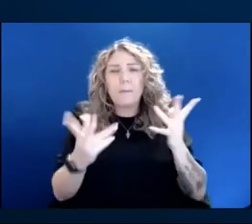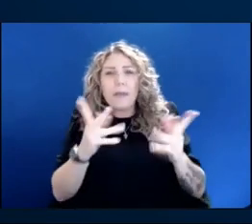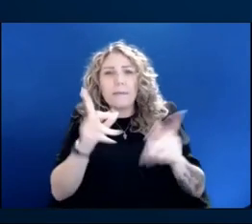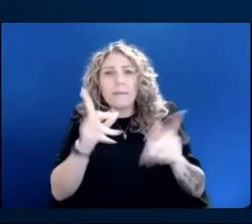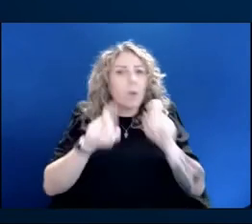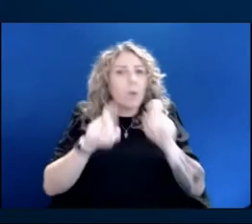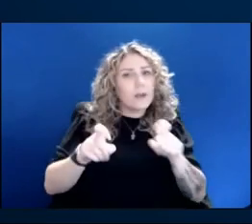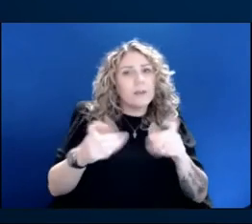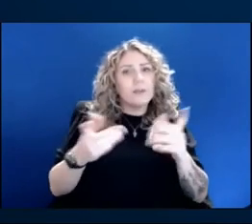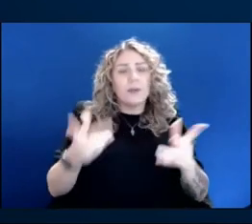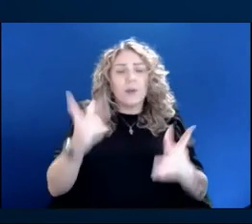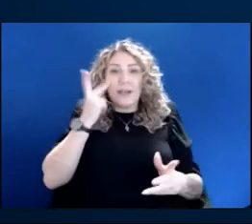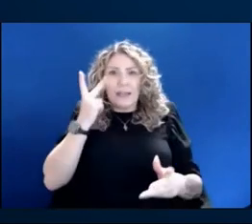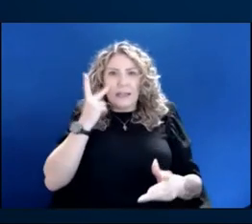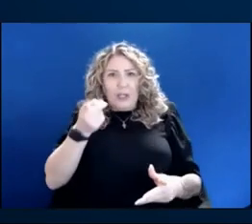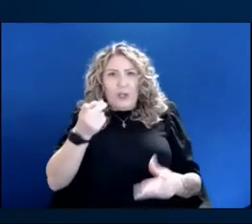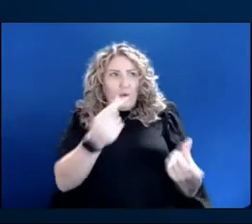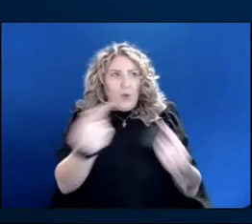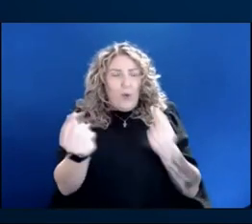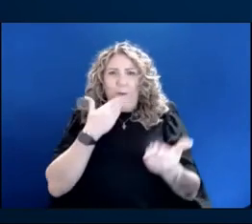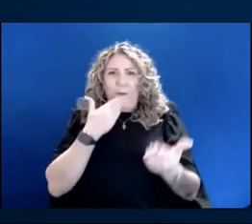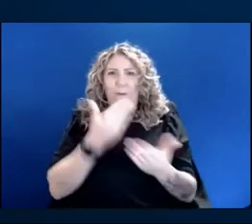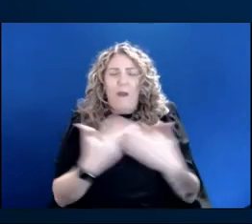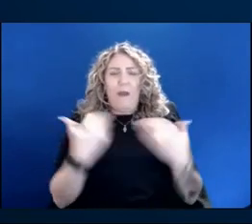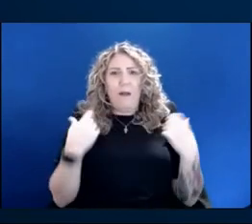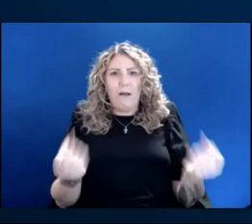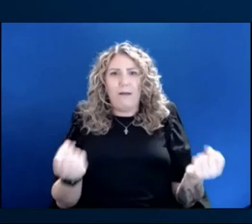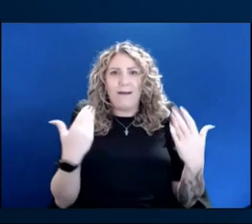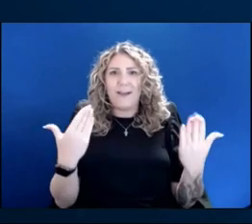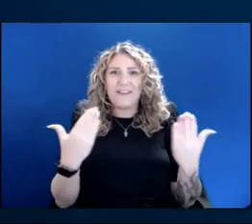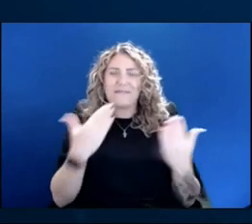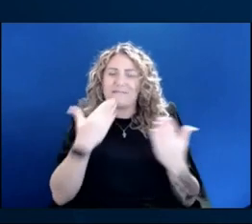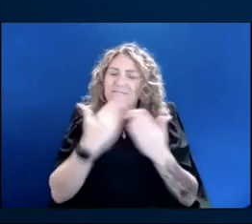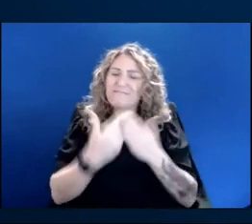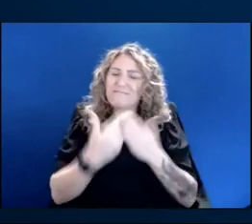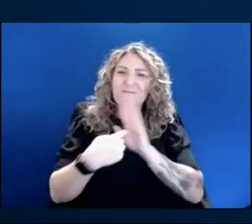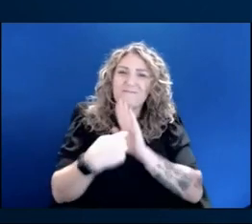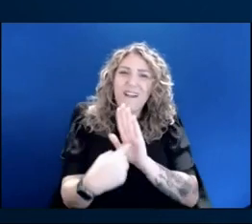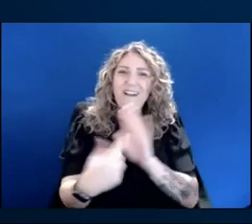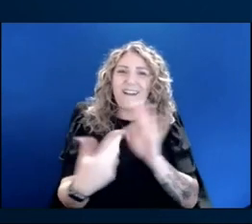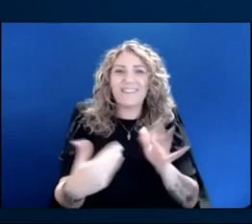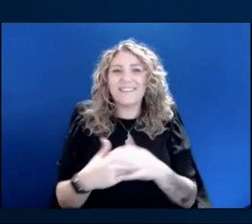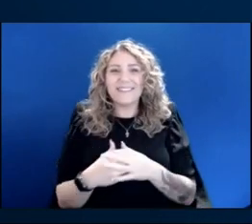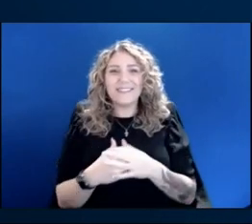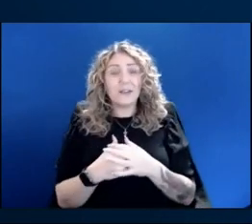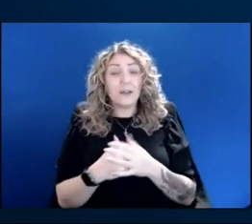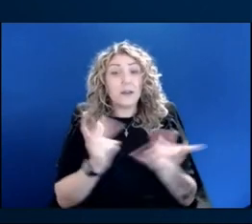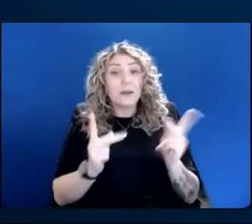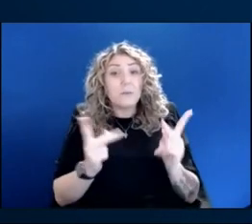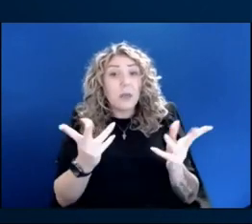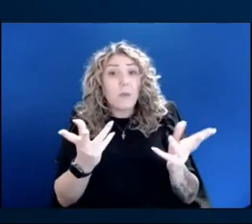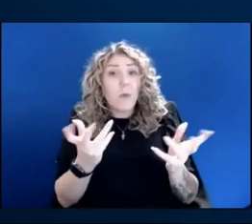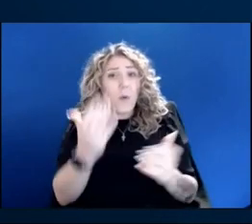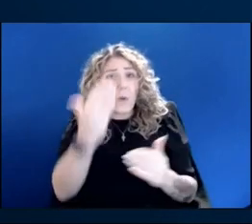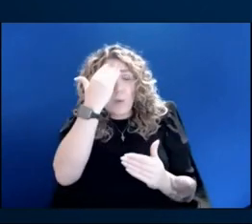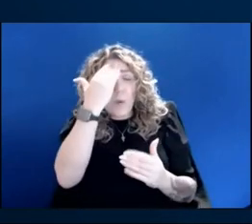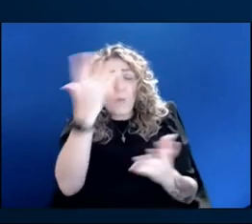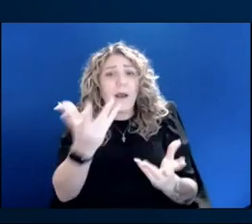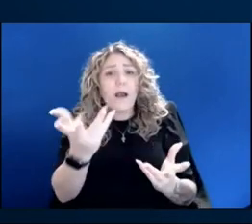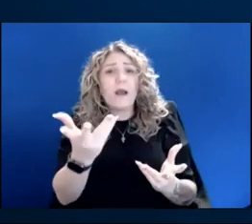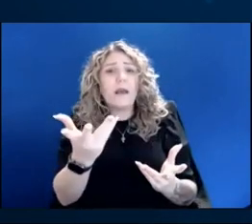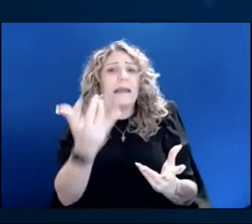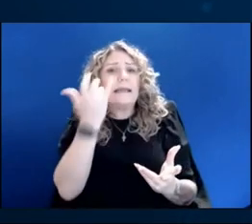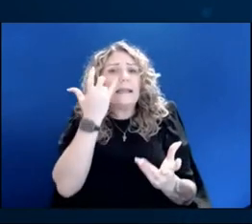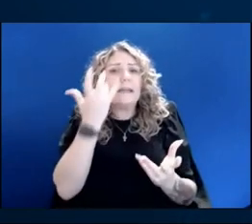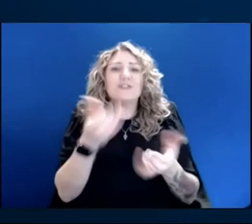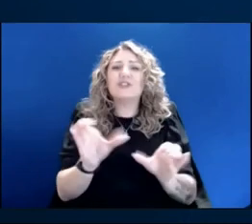see you doing so well. You're such a good model for this, but what do you want people to know if they want to take a chance like you did